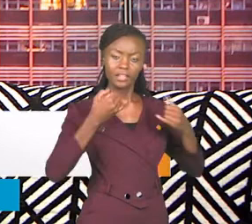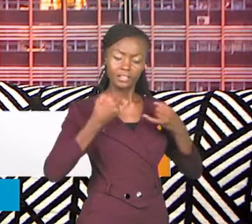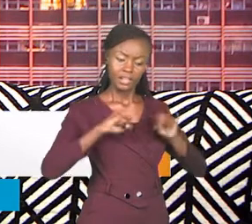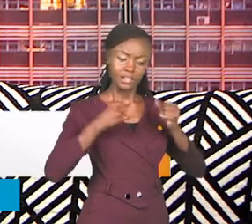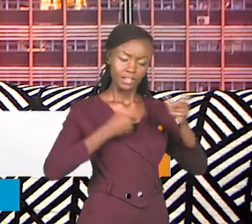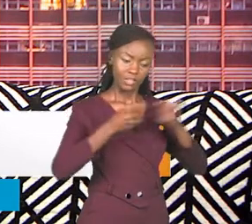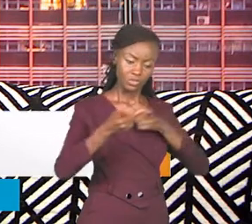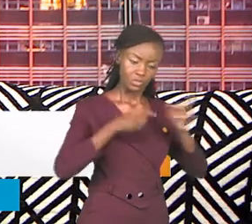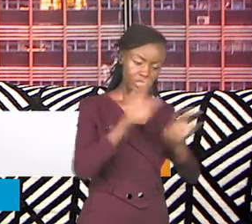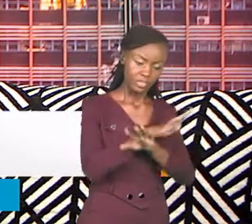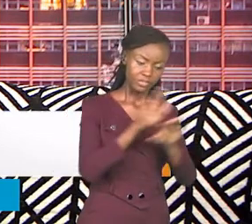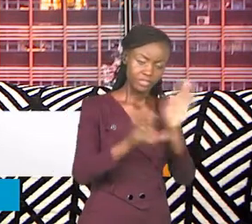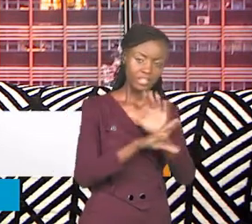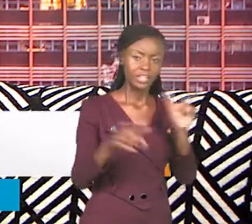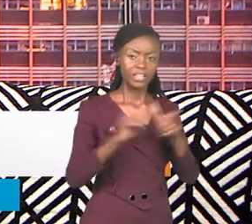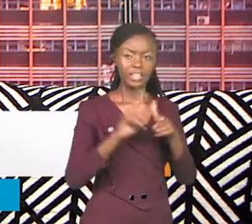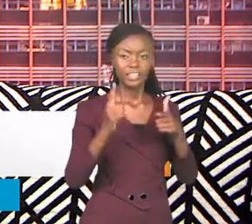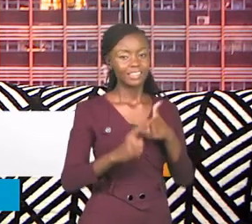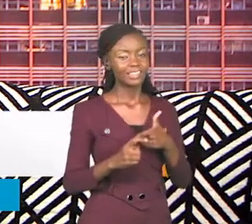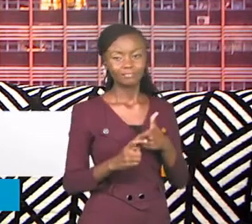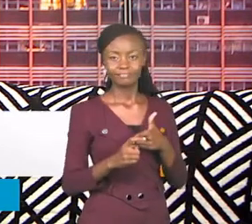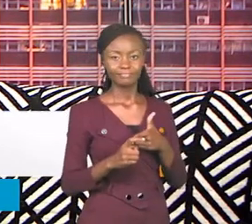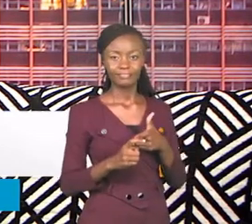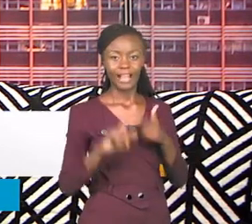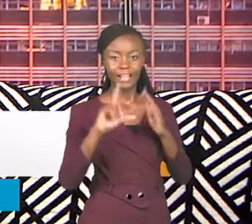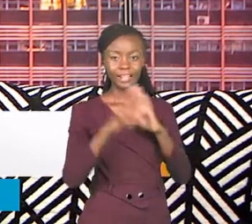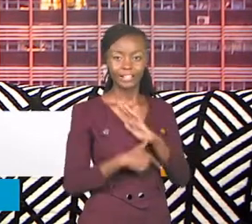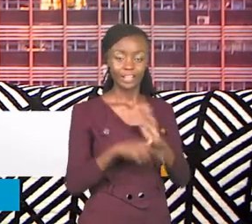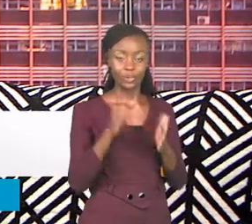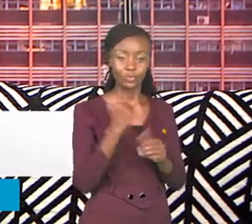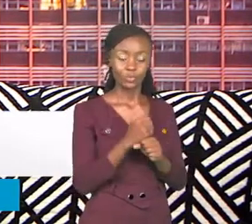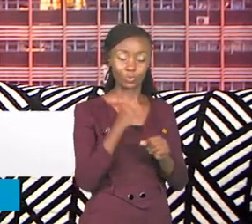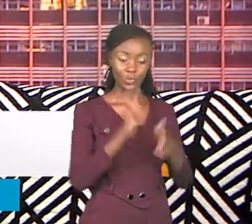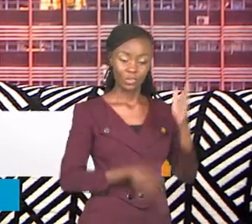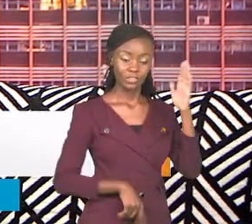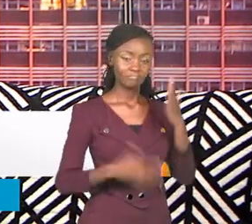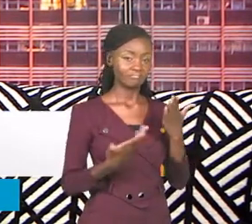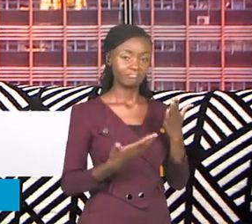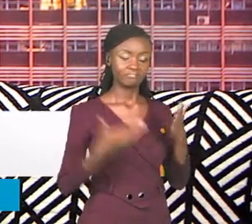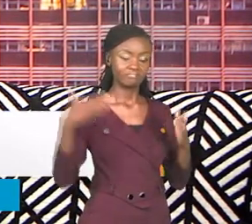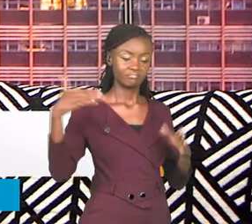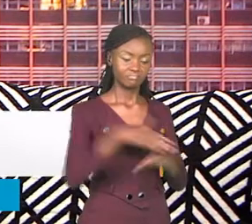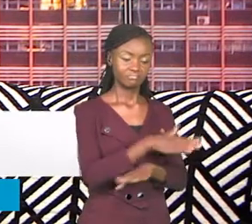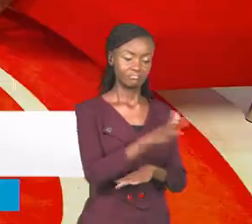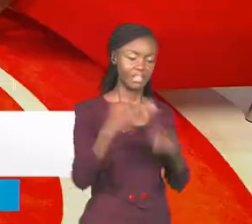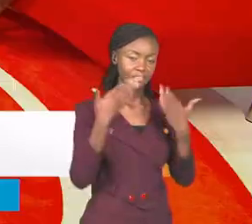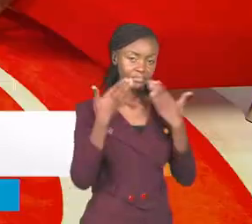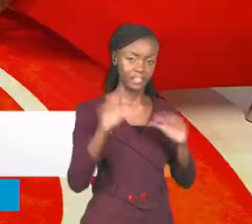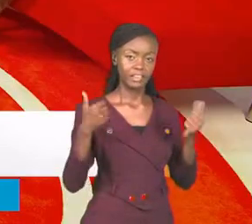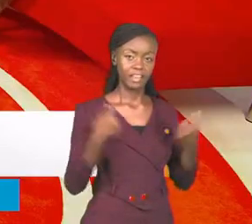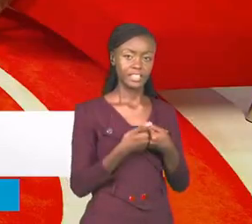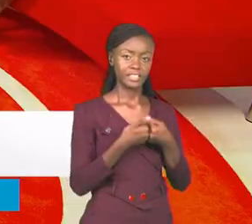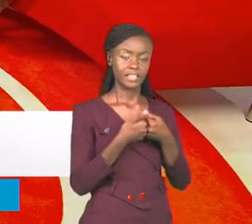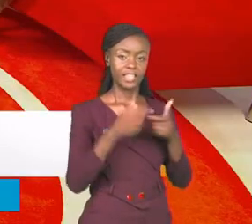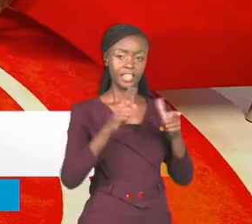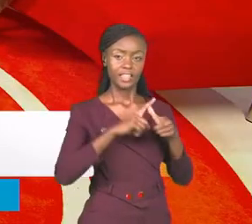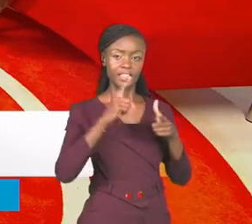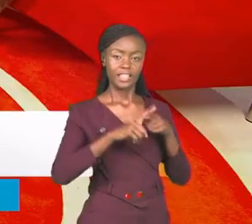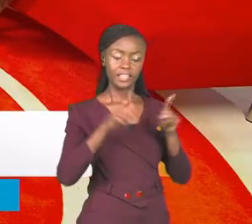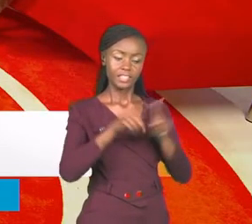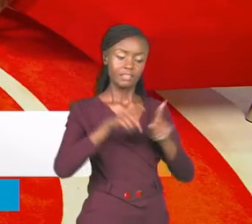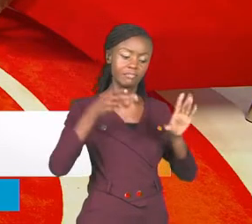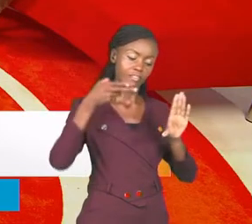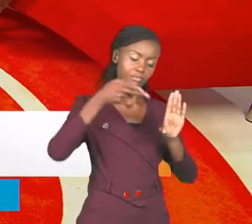not moving. So eventually you'll end up in whichever direction that it will take you to. Mm-hmm. The kind of fuel is also being